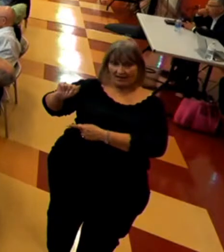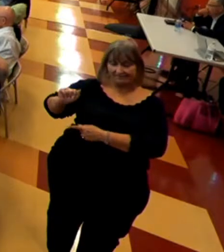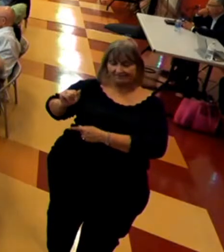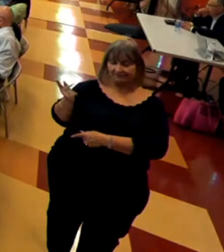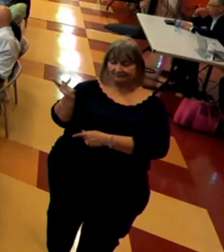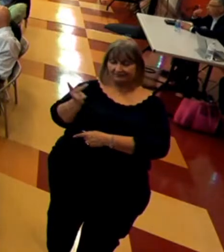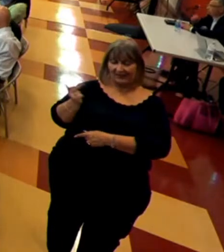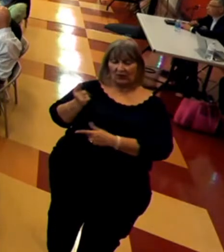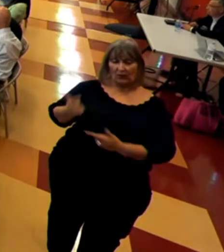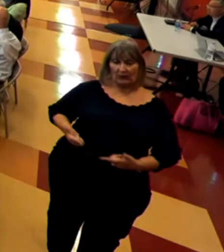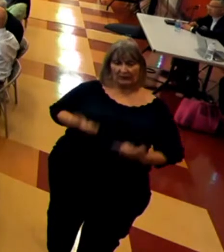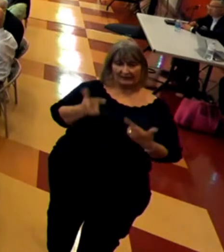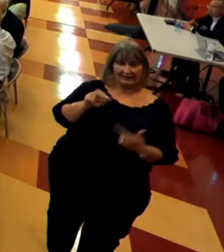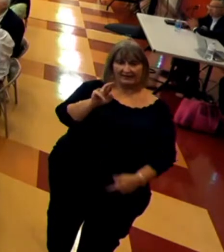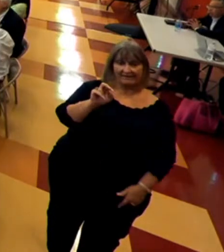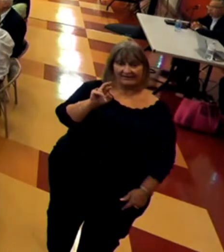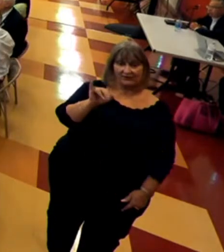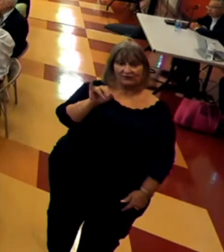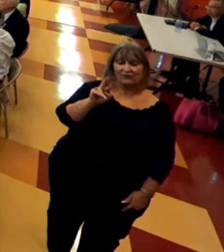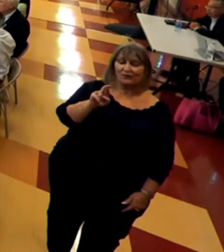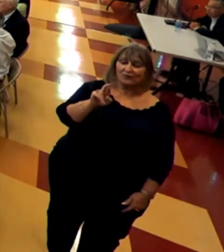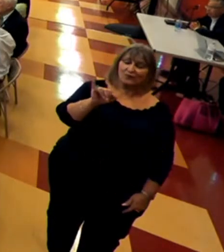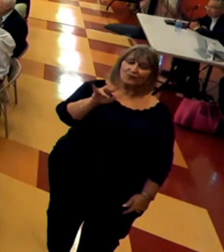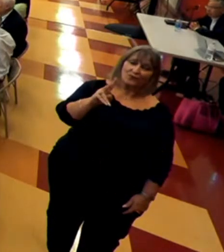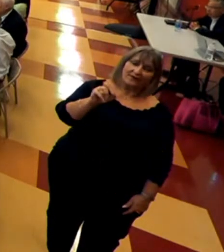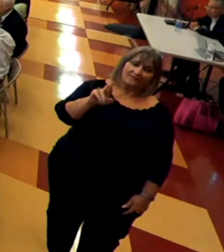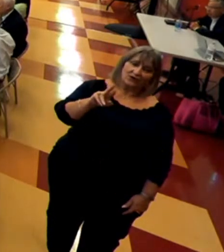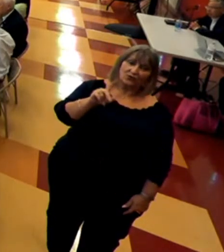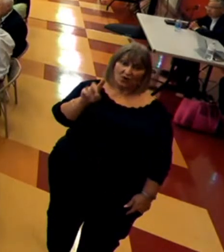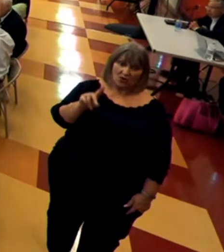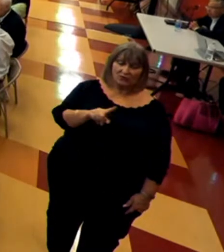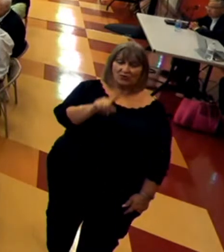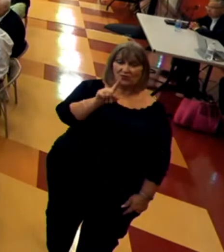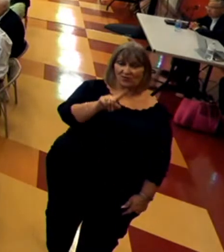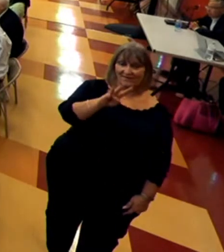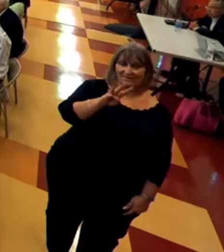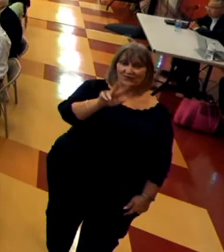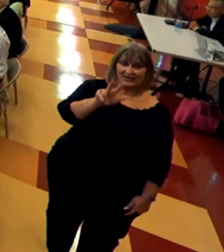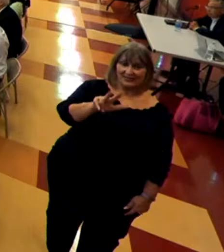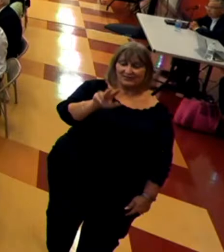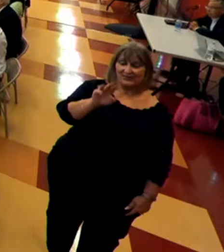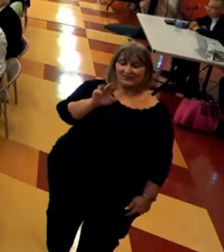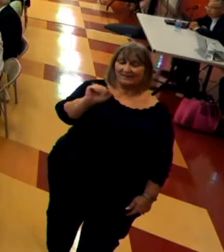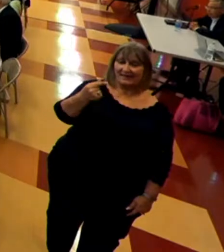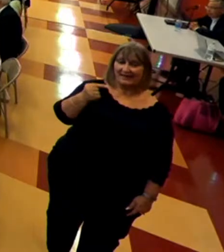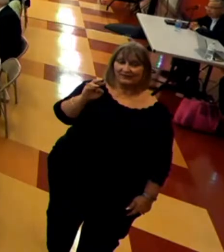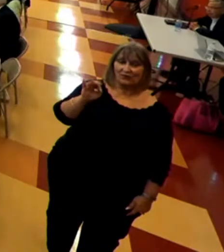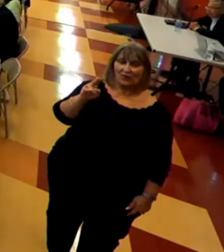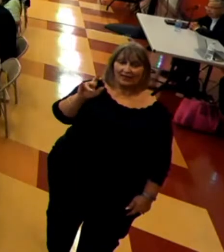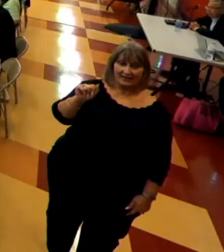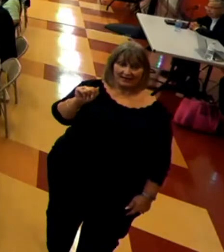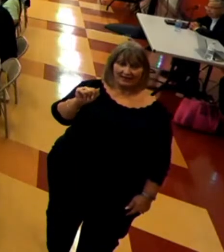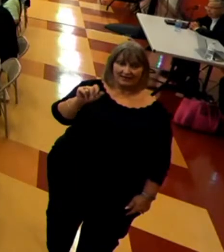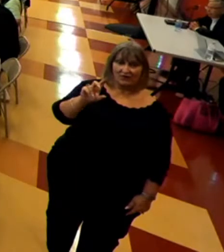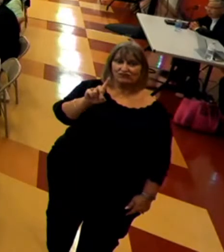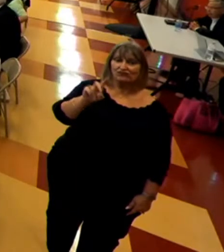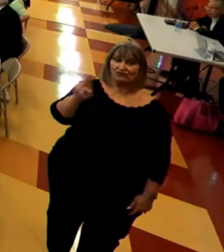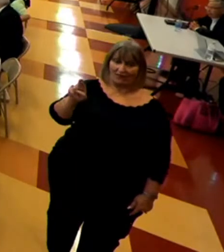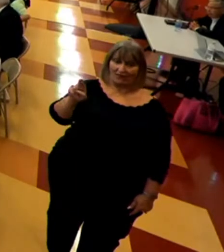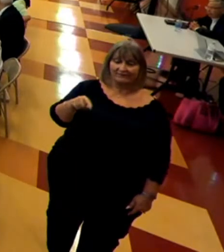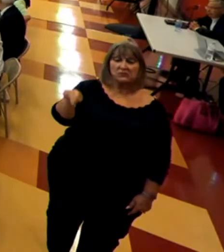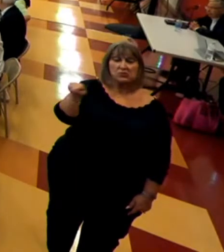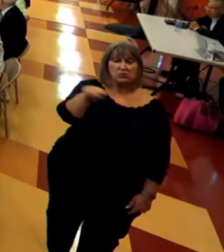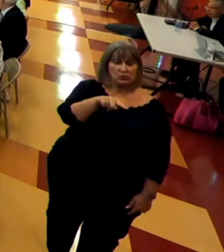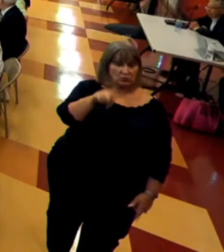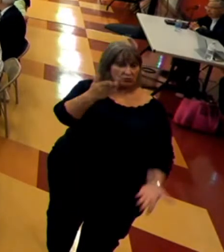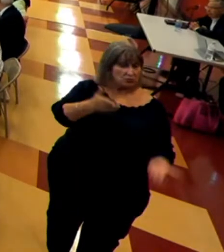the River Road neighborhood at 143 Magnolia Drive. You might be